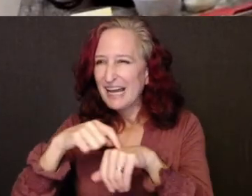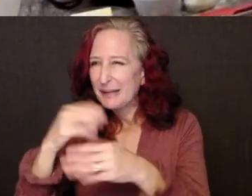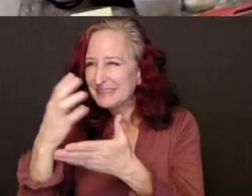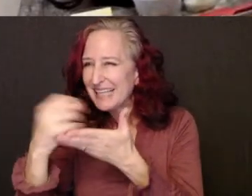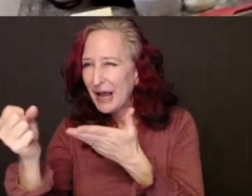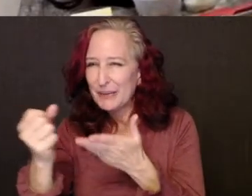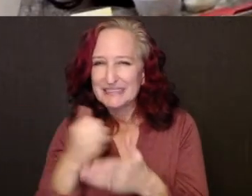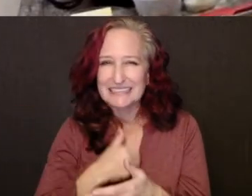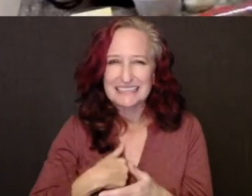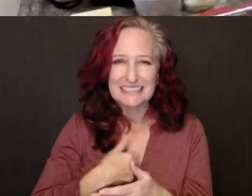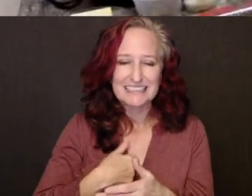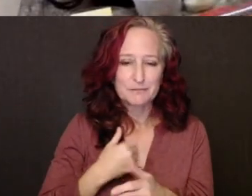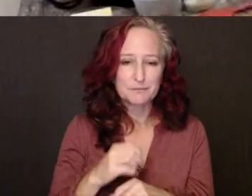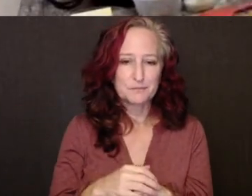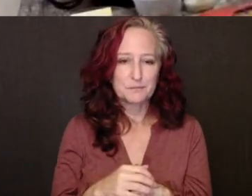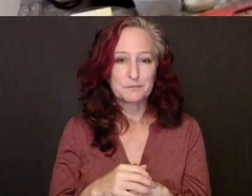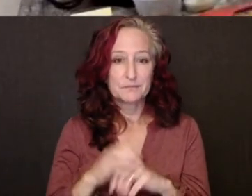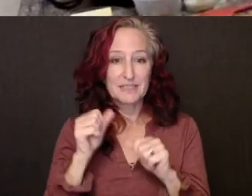yes. So